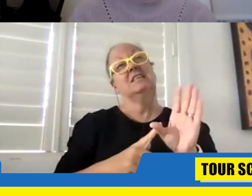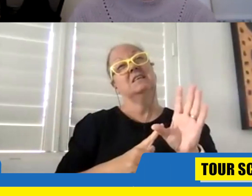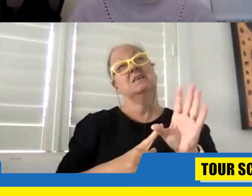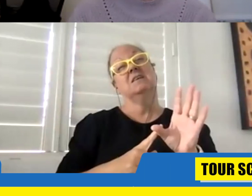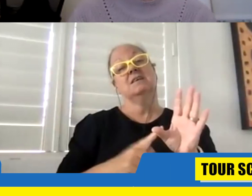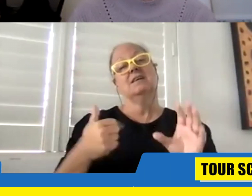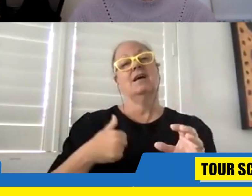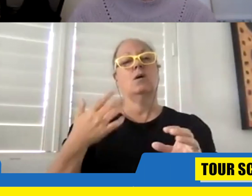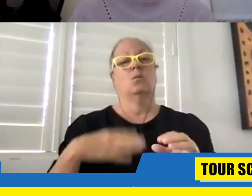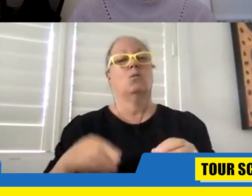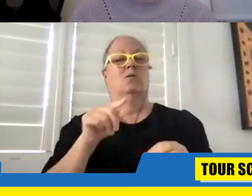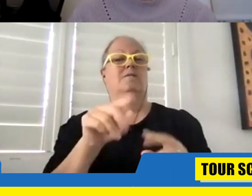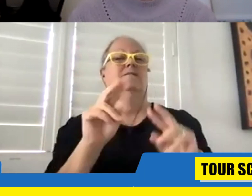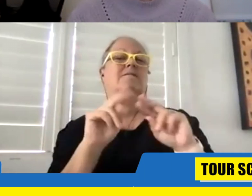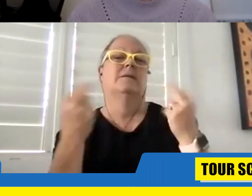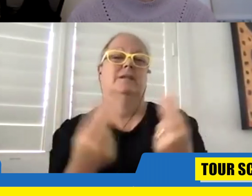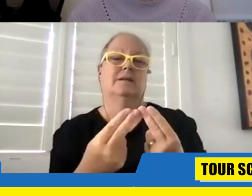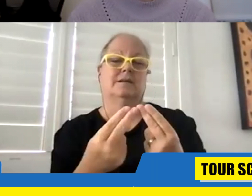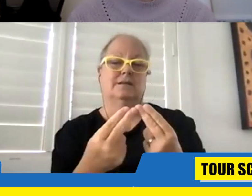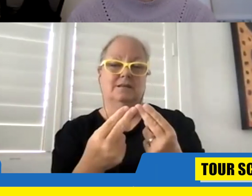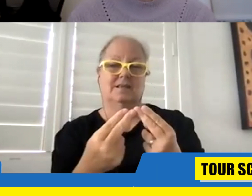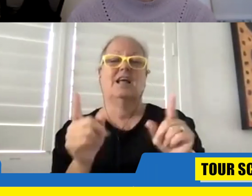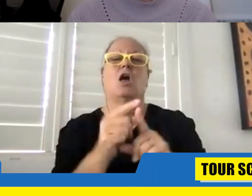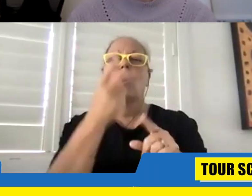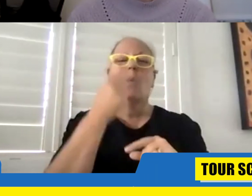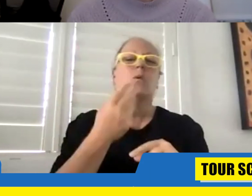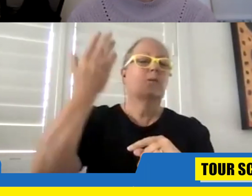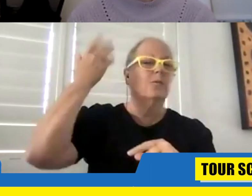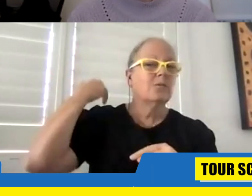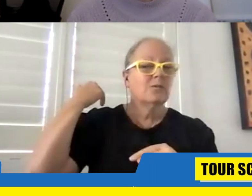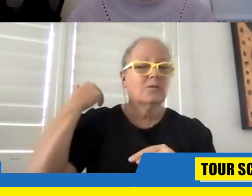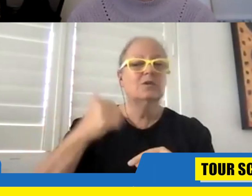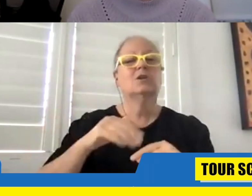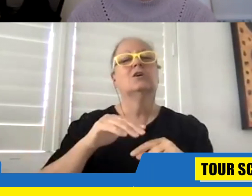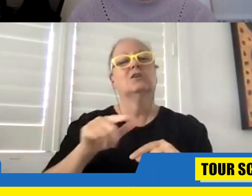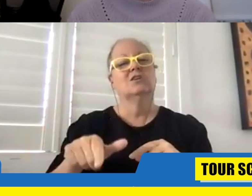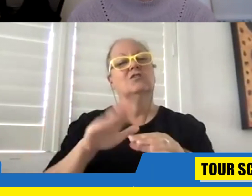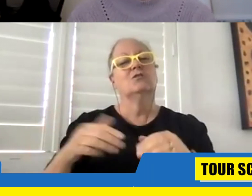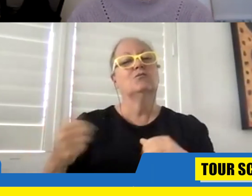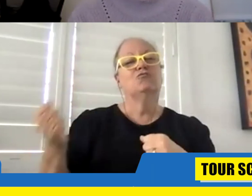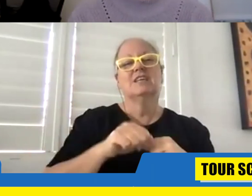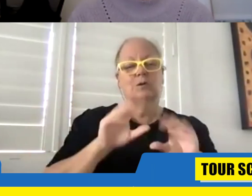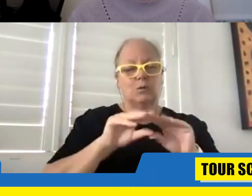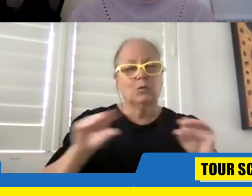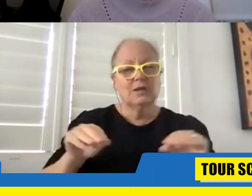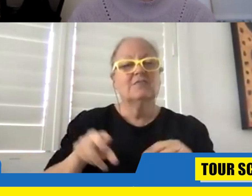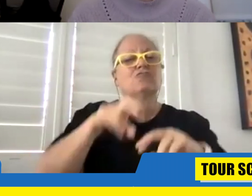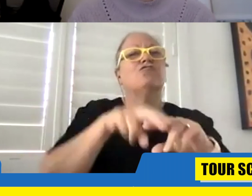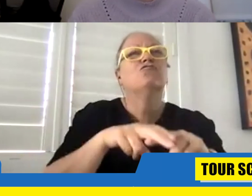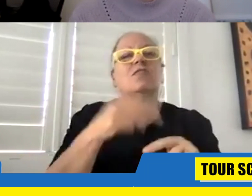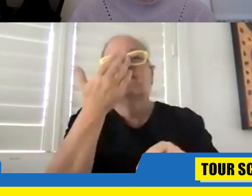see the families back the way it used to be, where the kids would bring the cushions, put them down at the front, the kids would sit on the cushions at the